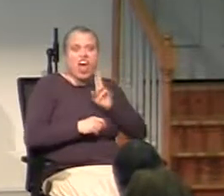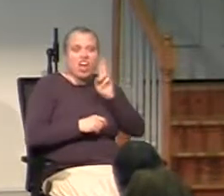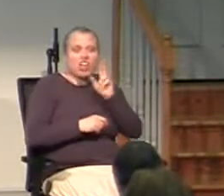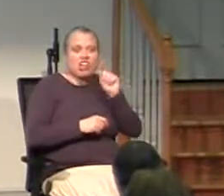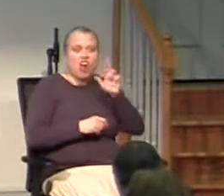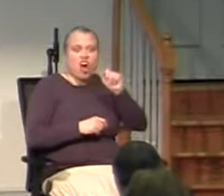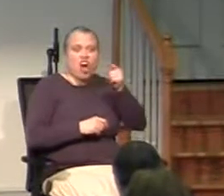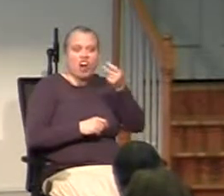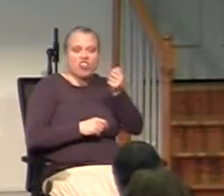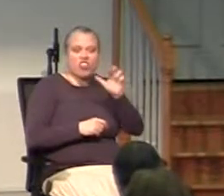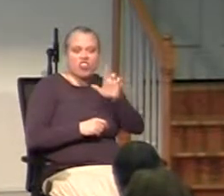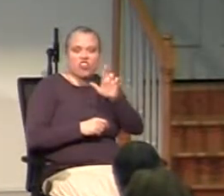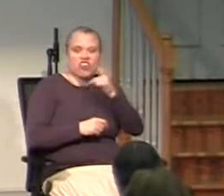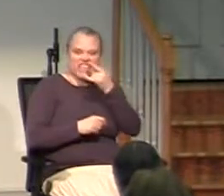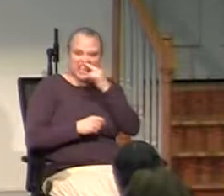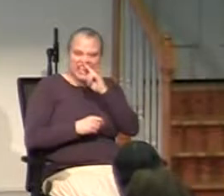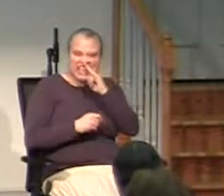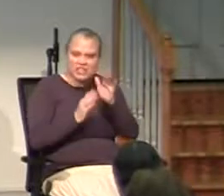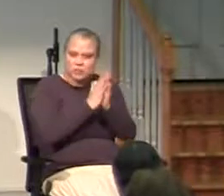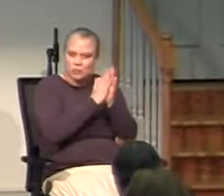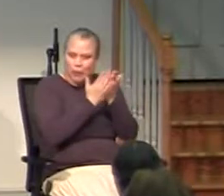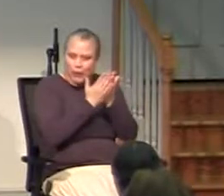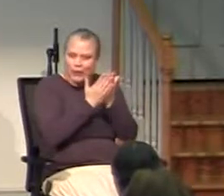And so I said, "You know,